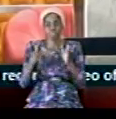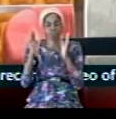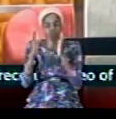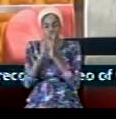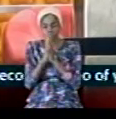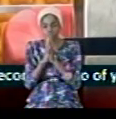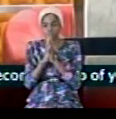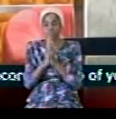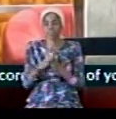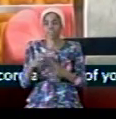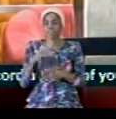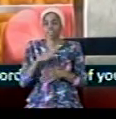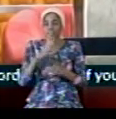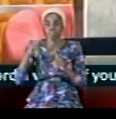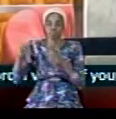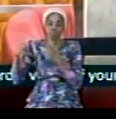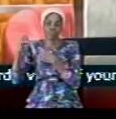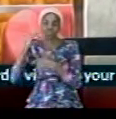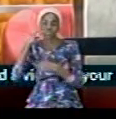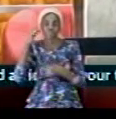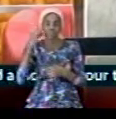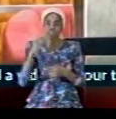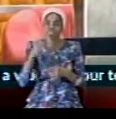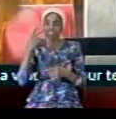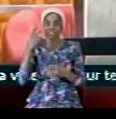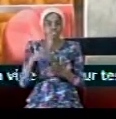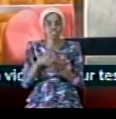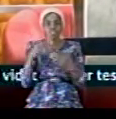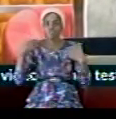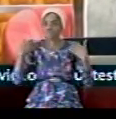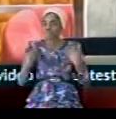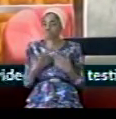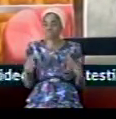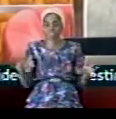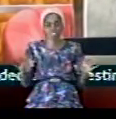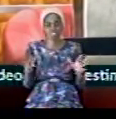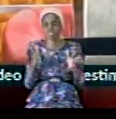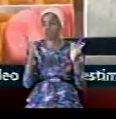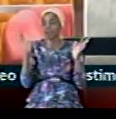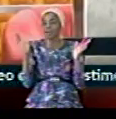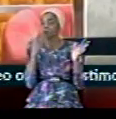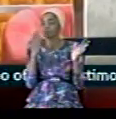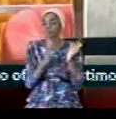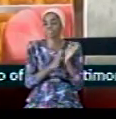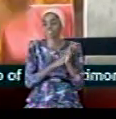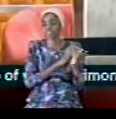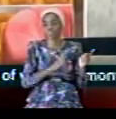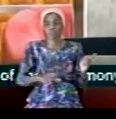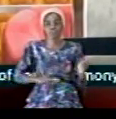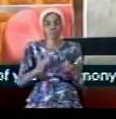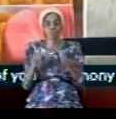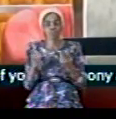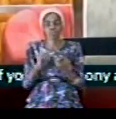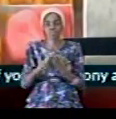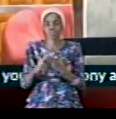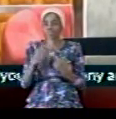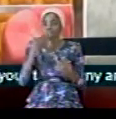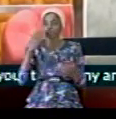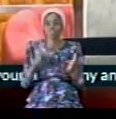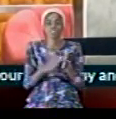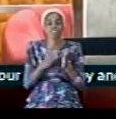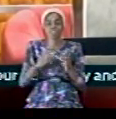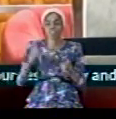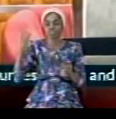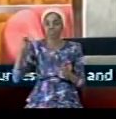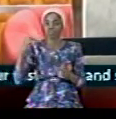I went home, I said that it is finished. Praise the Lord. I want to thank the God of Kumuyi. I say, God